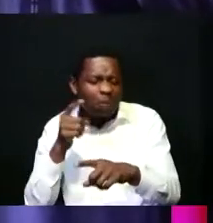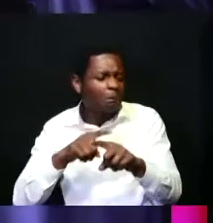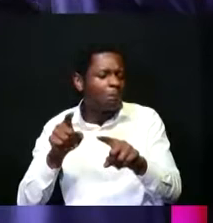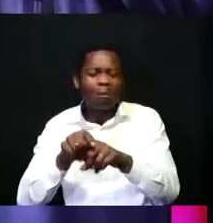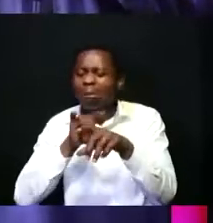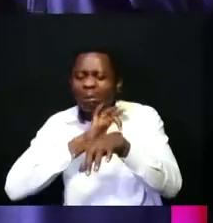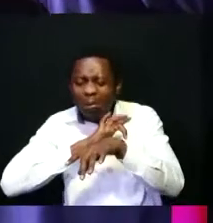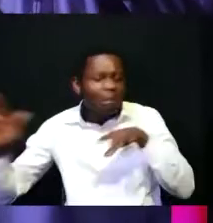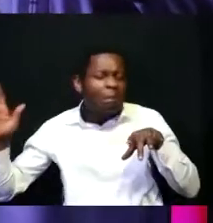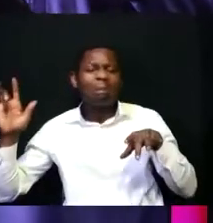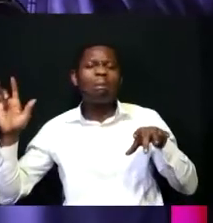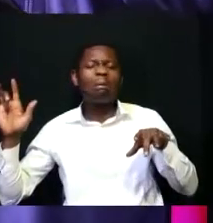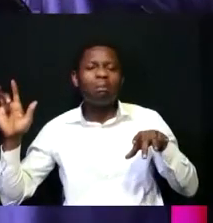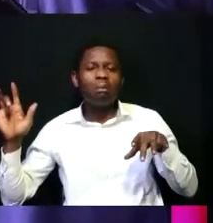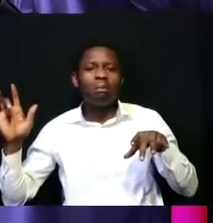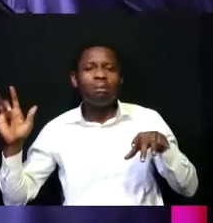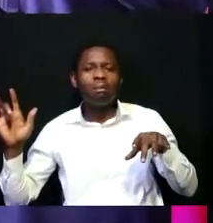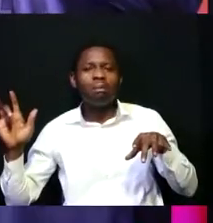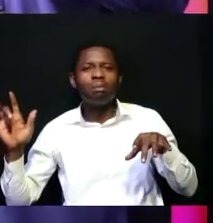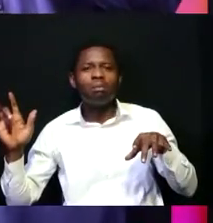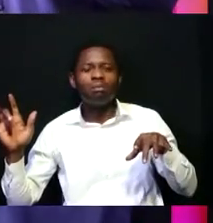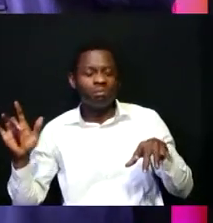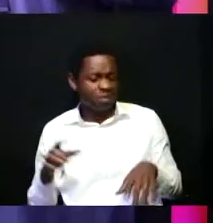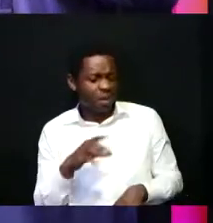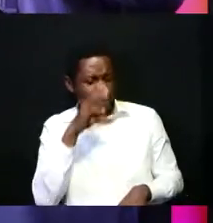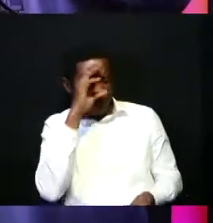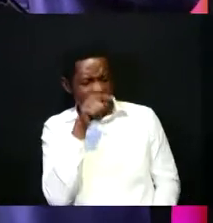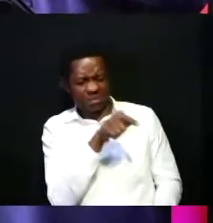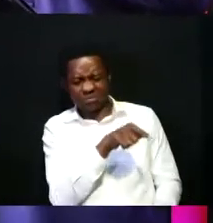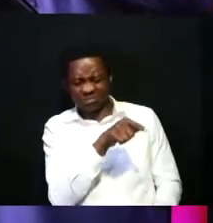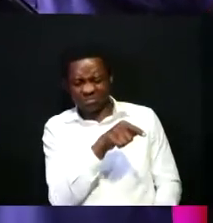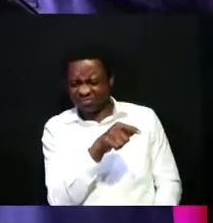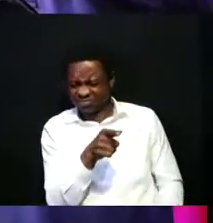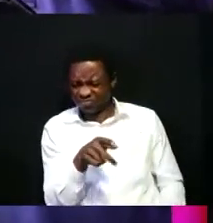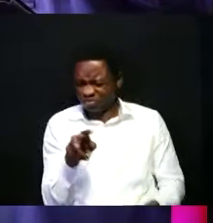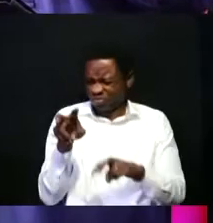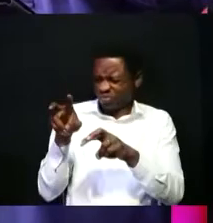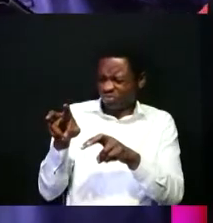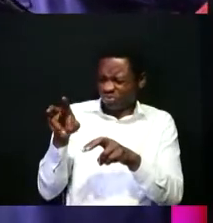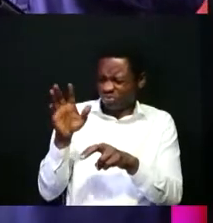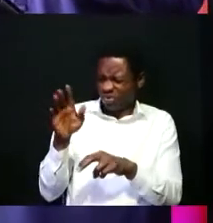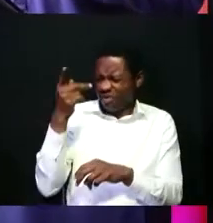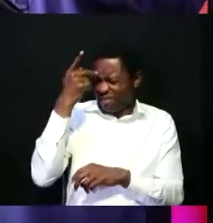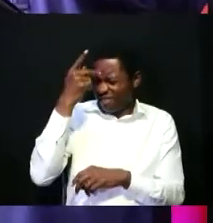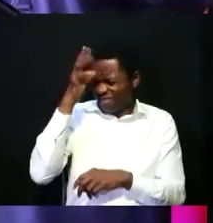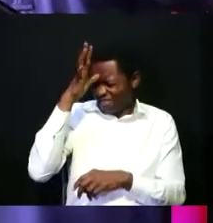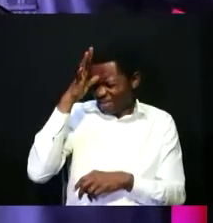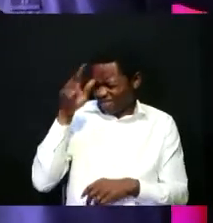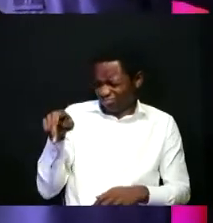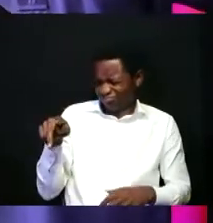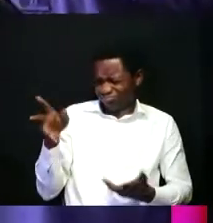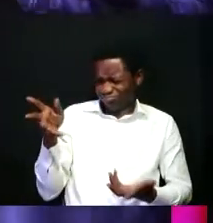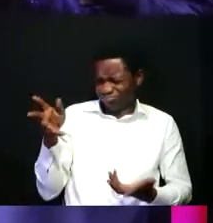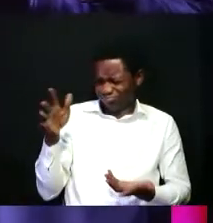mpaibo anase osoriye osum ewofie. We find it very difficult to accept their double standards. Na sabo fra we no ya